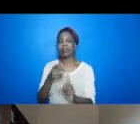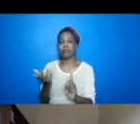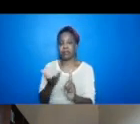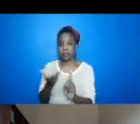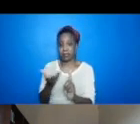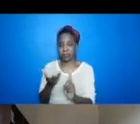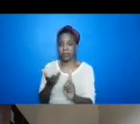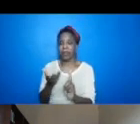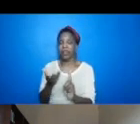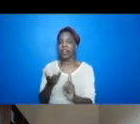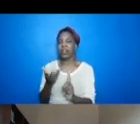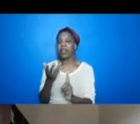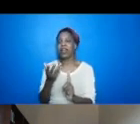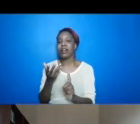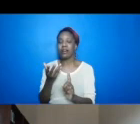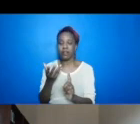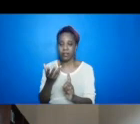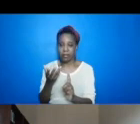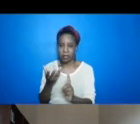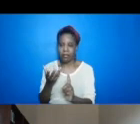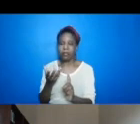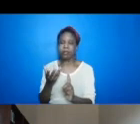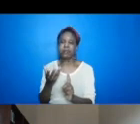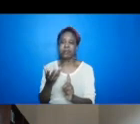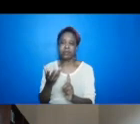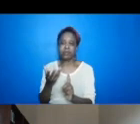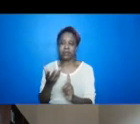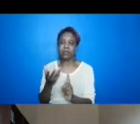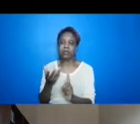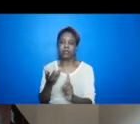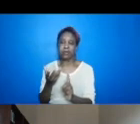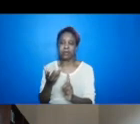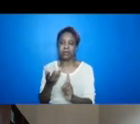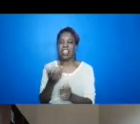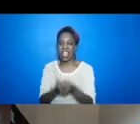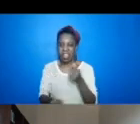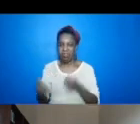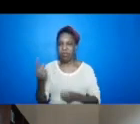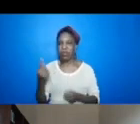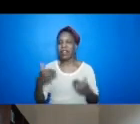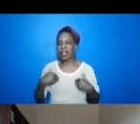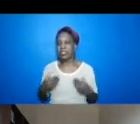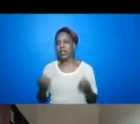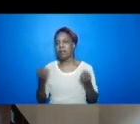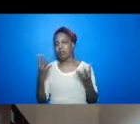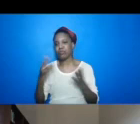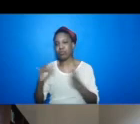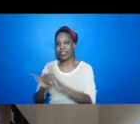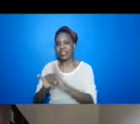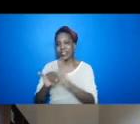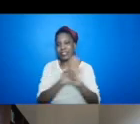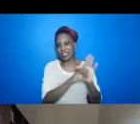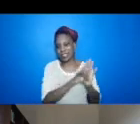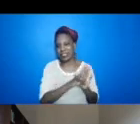Everyone all the time exists with multiple social identities. Some of those identities